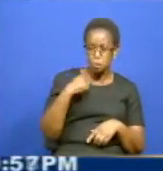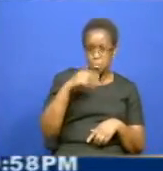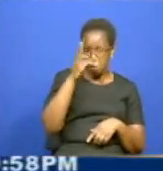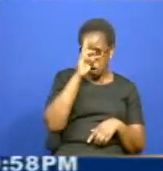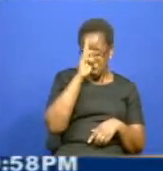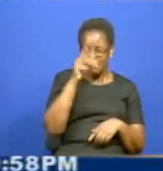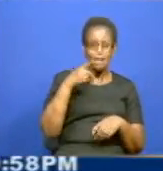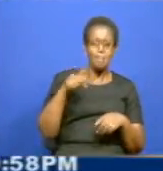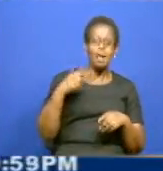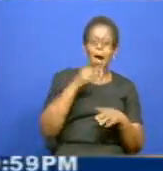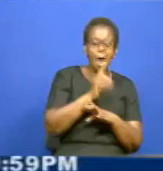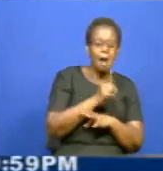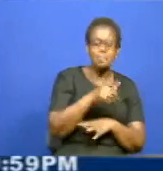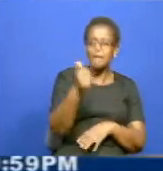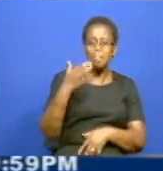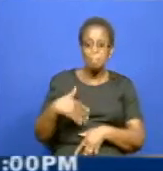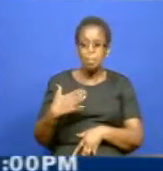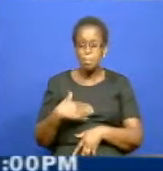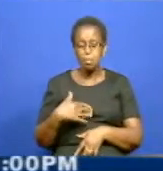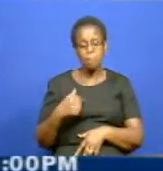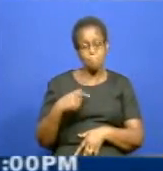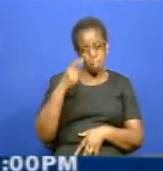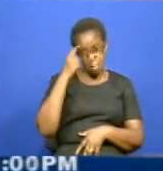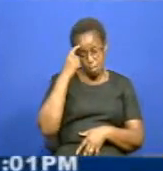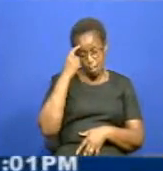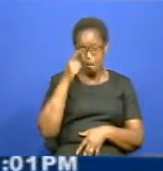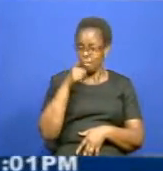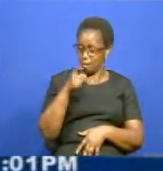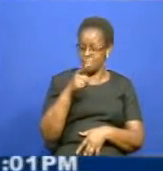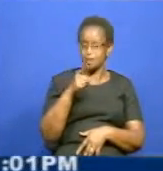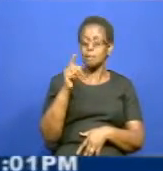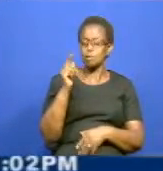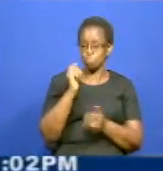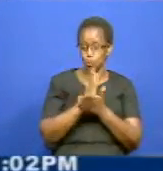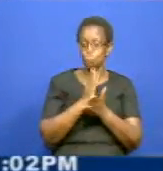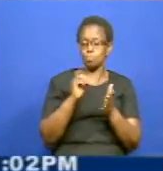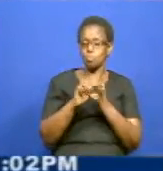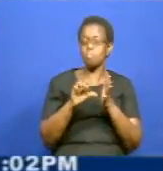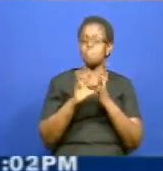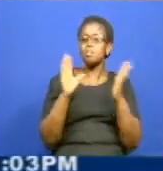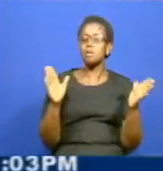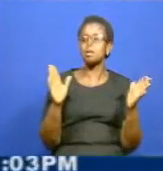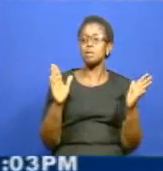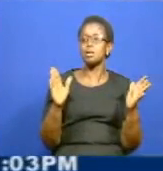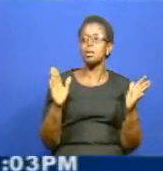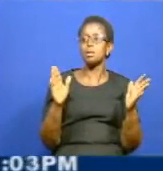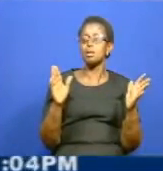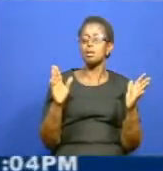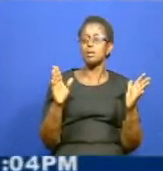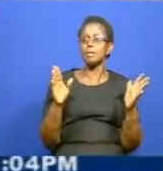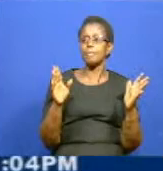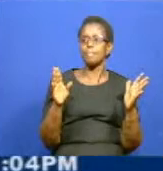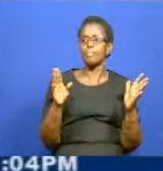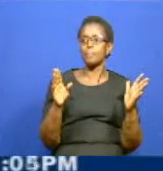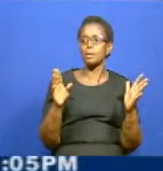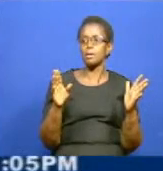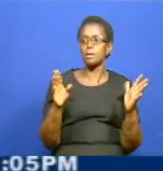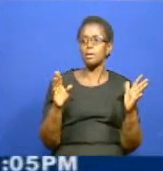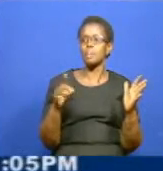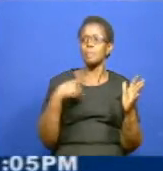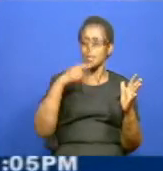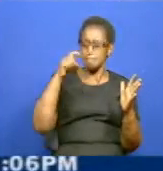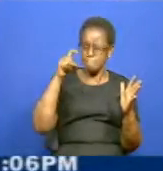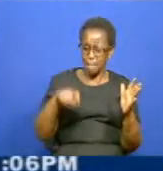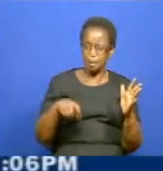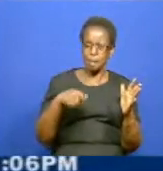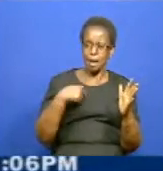one inches. I think something should be done about this, and about police procurement should be that they should have specific